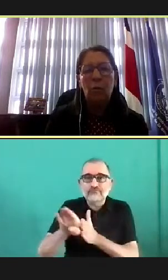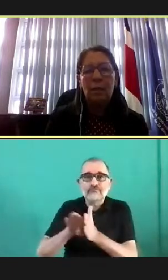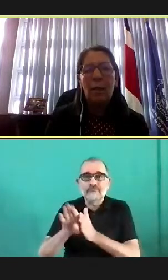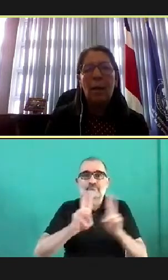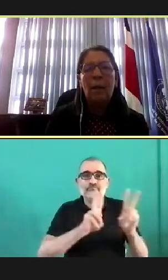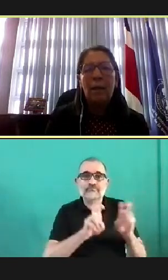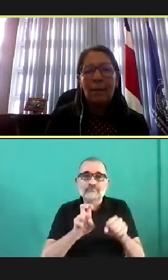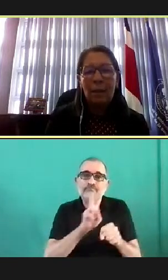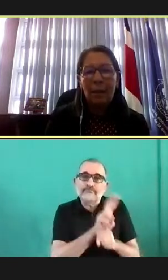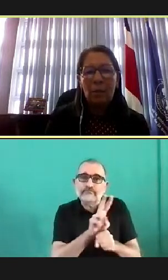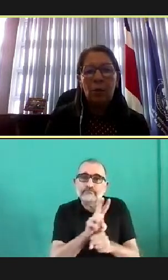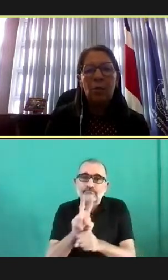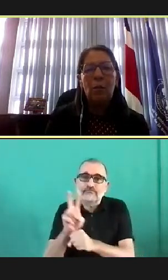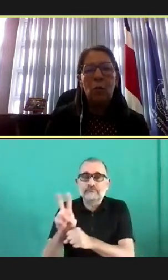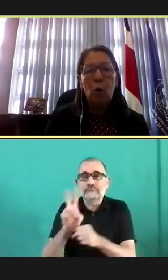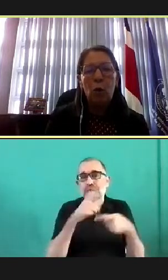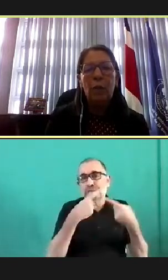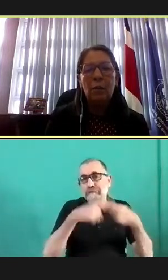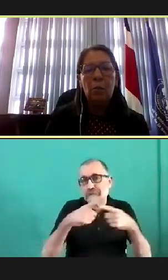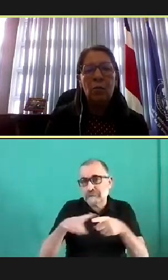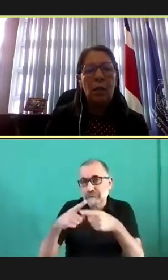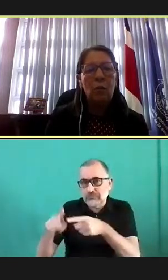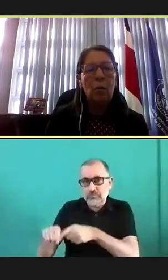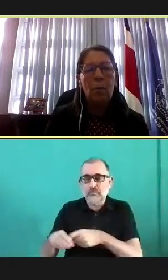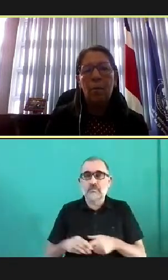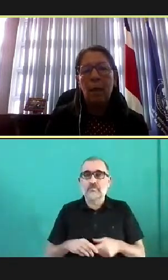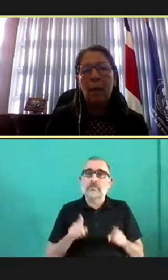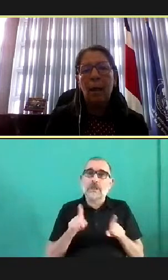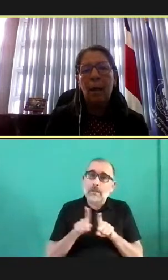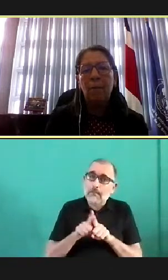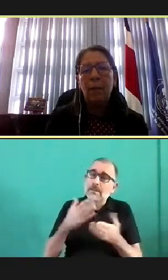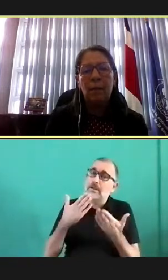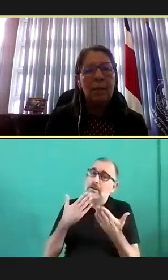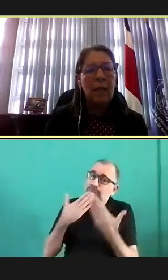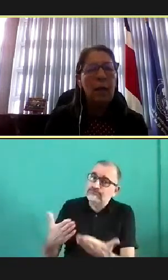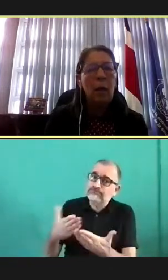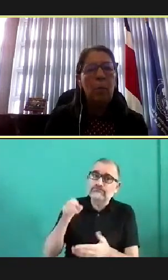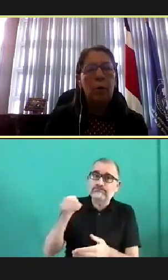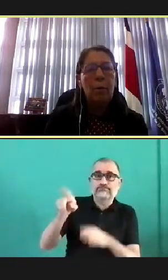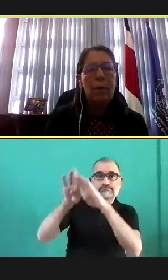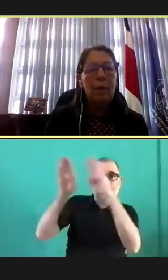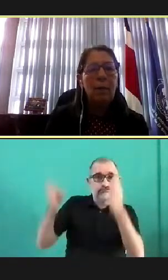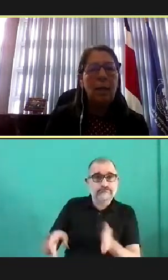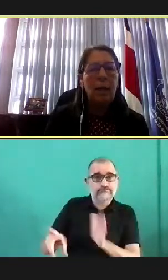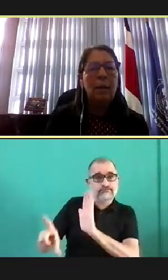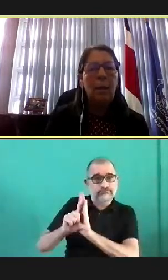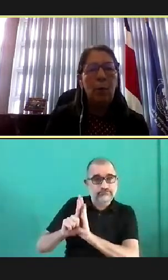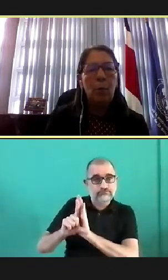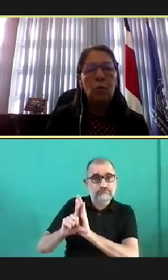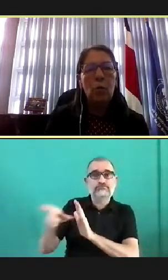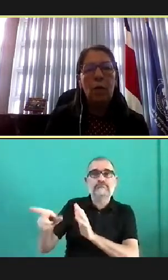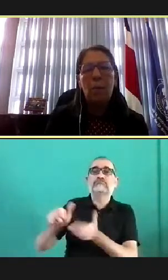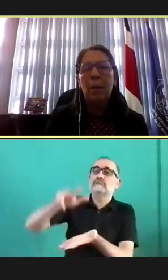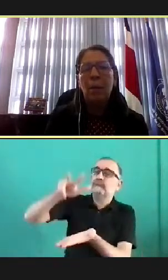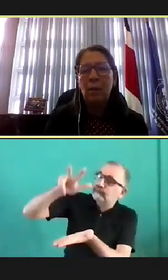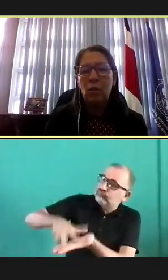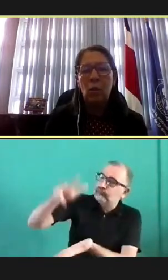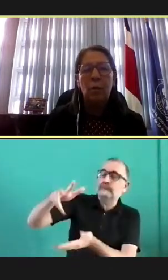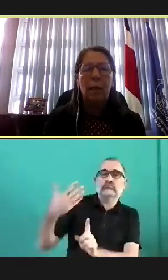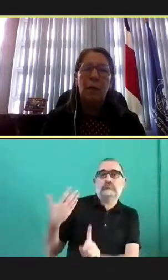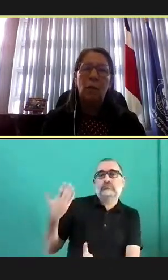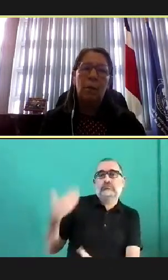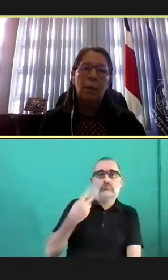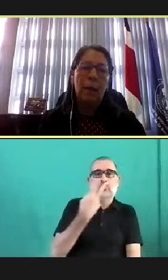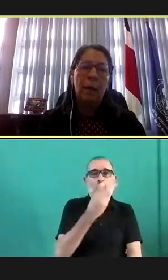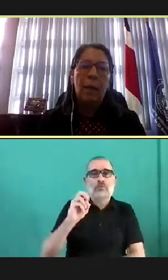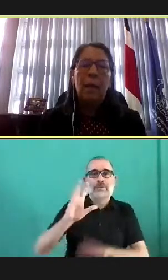thanks to legislation that was passed in 2018, through the Social Medical Technical Assistance